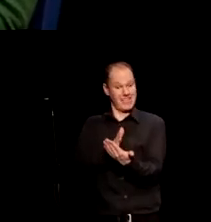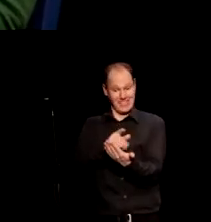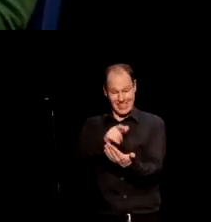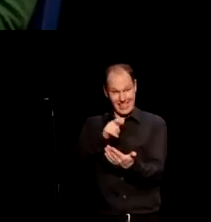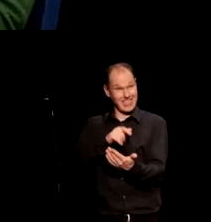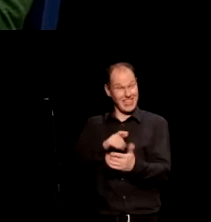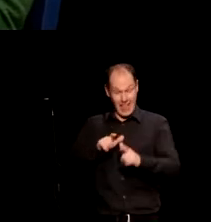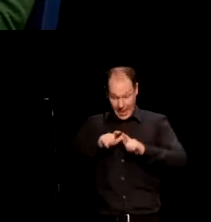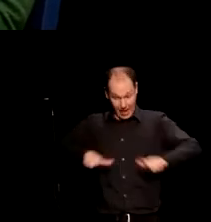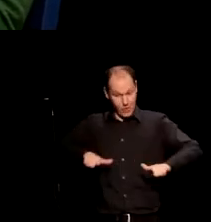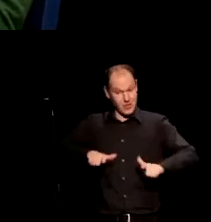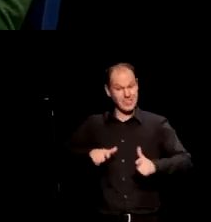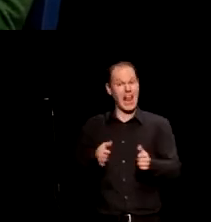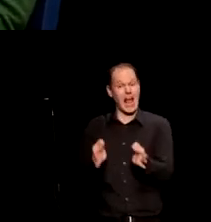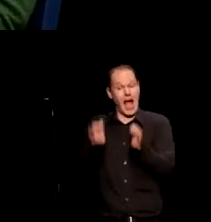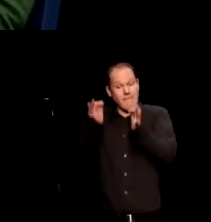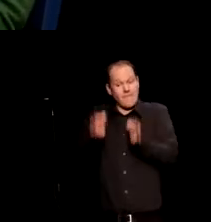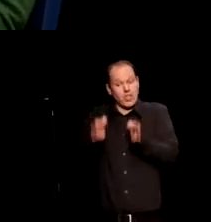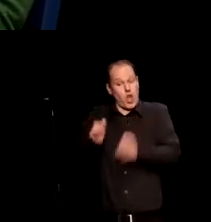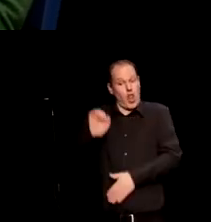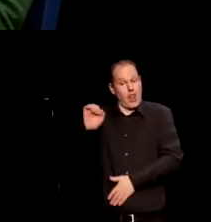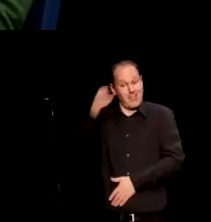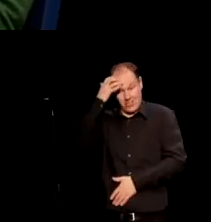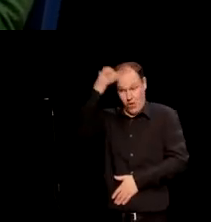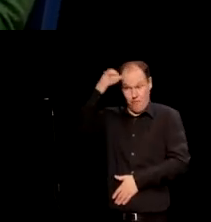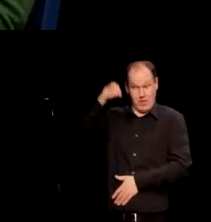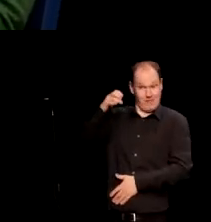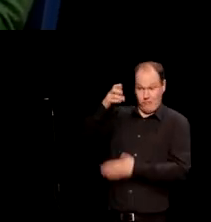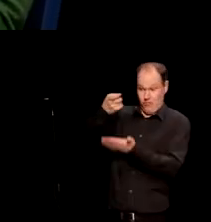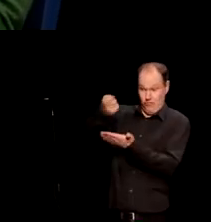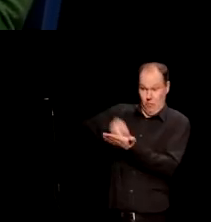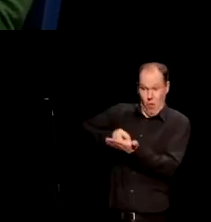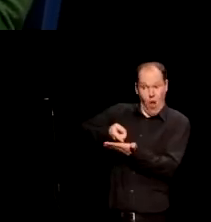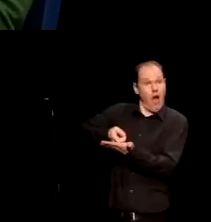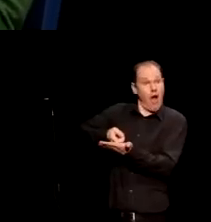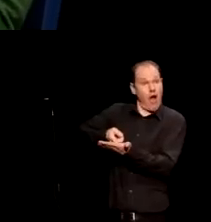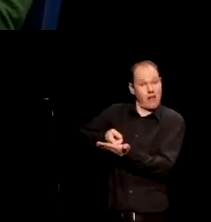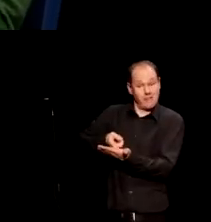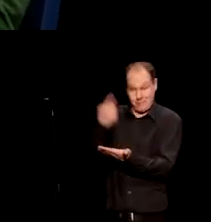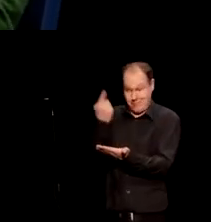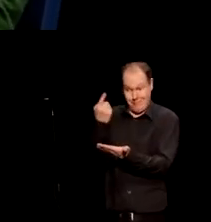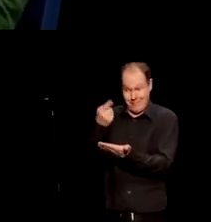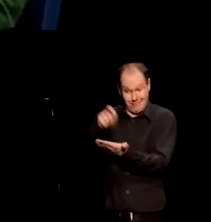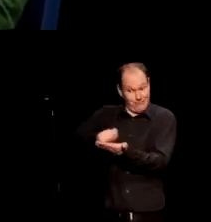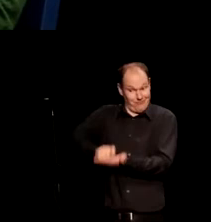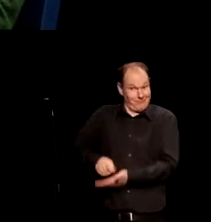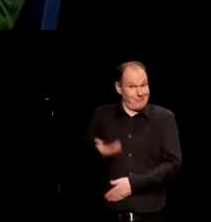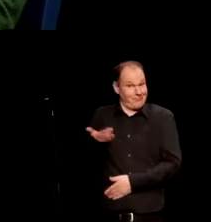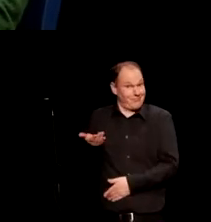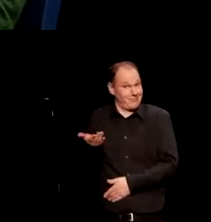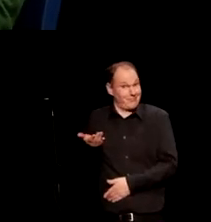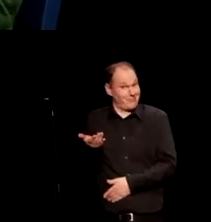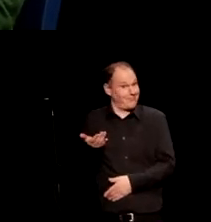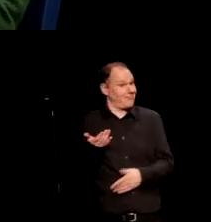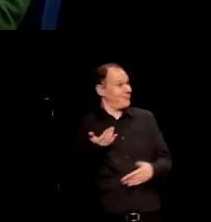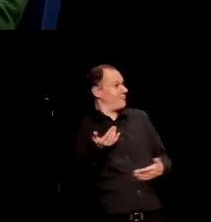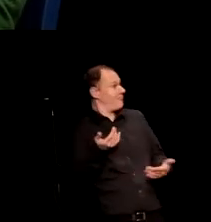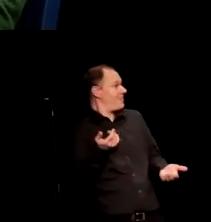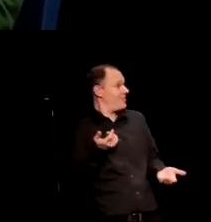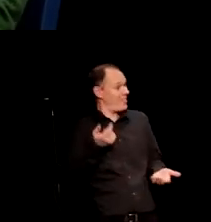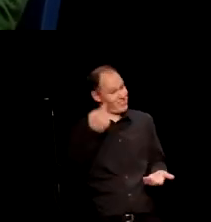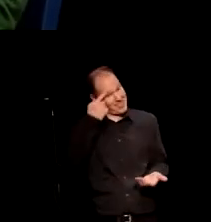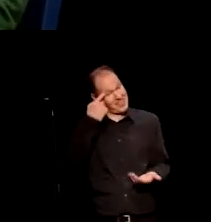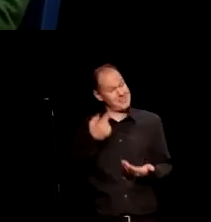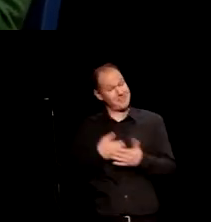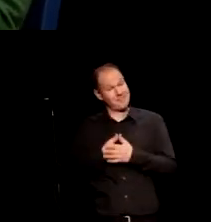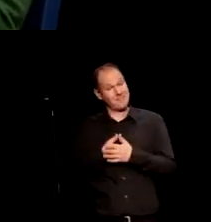Yeah. This was a functionary of the government who expressed themselves. You know, and you think in a creative, you know,